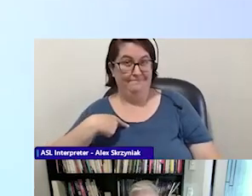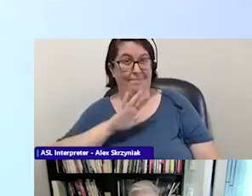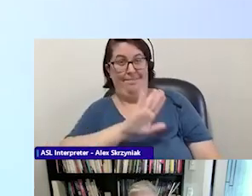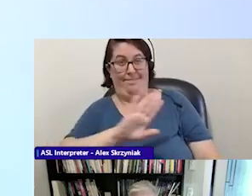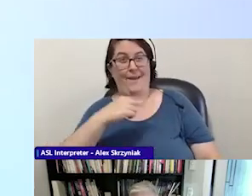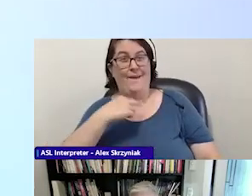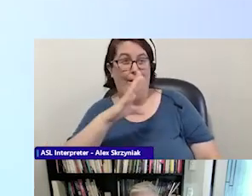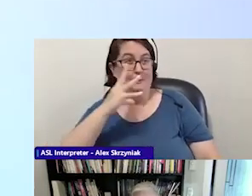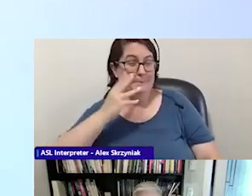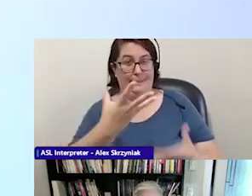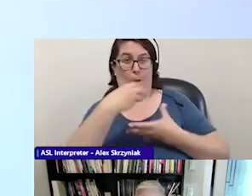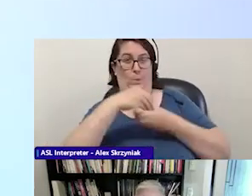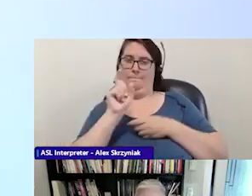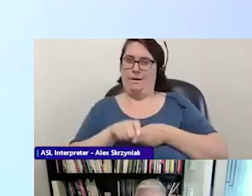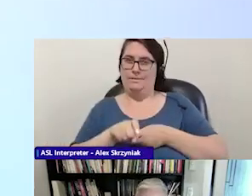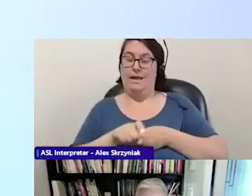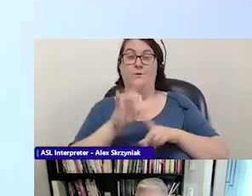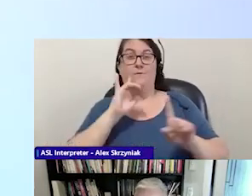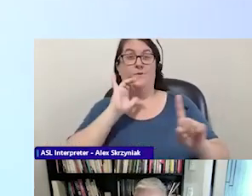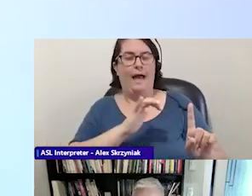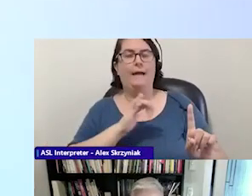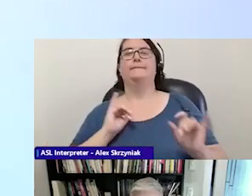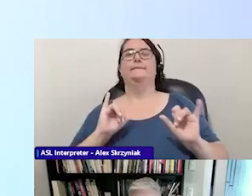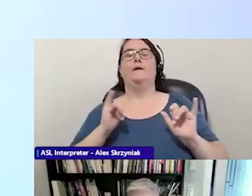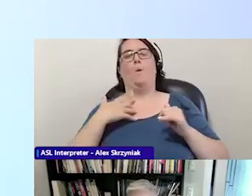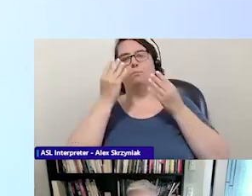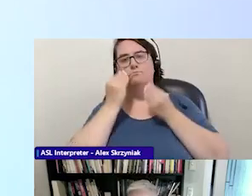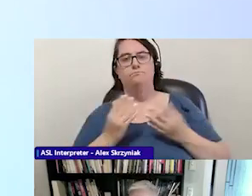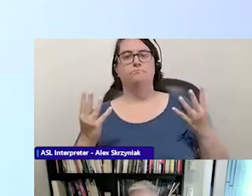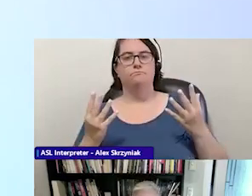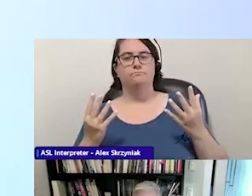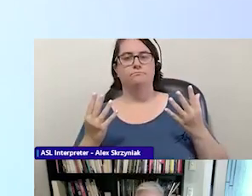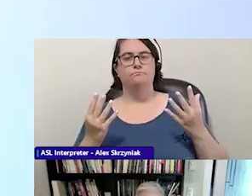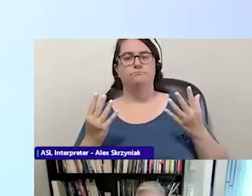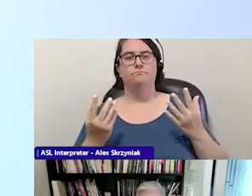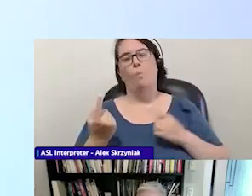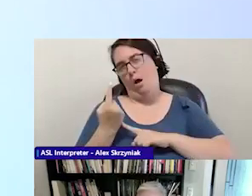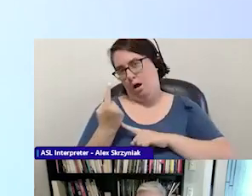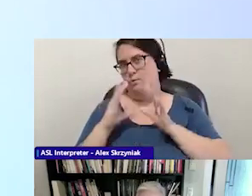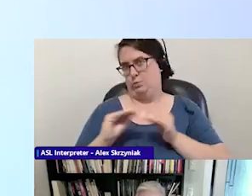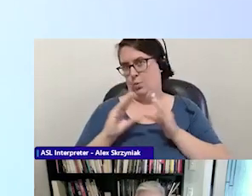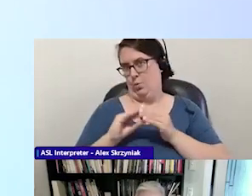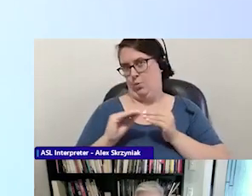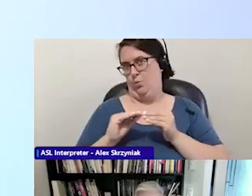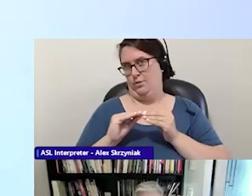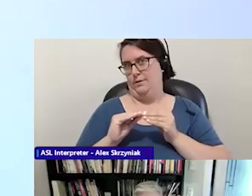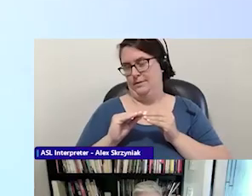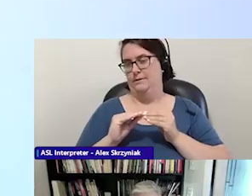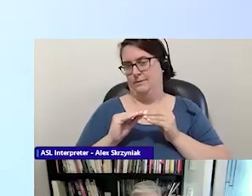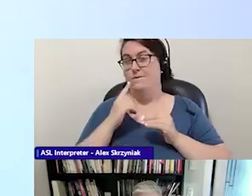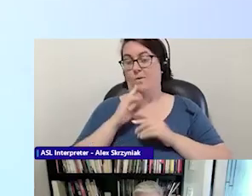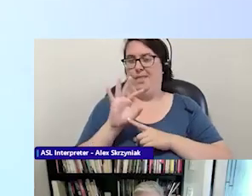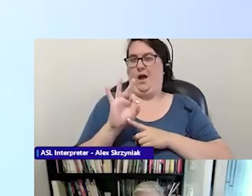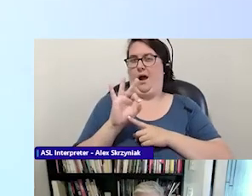that spirit, I want to start by sharing just one of the stories of the 9 participants